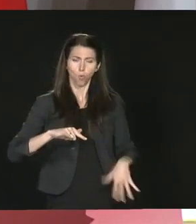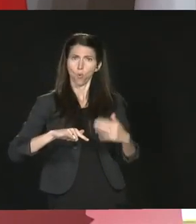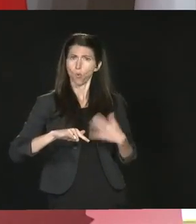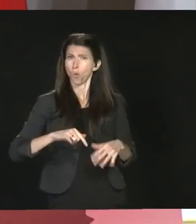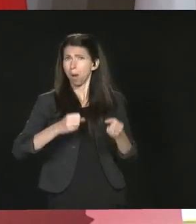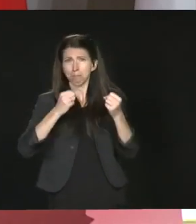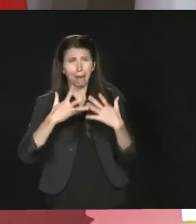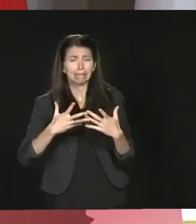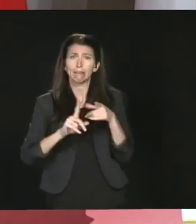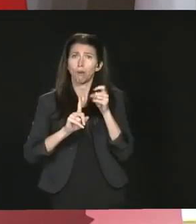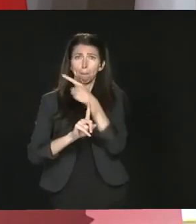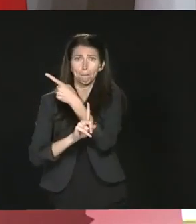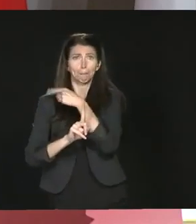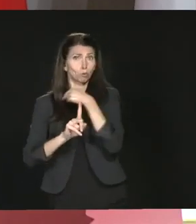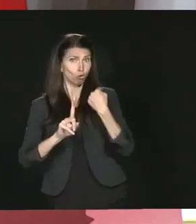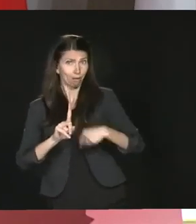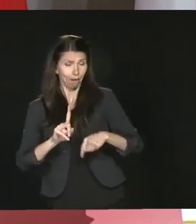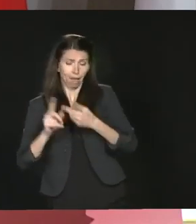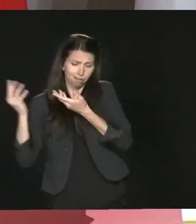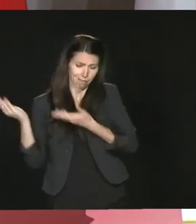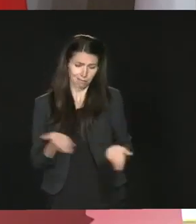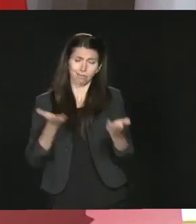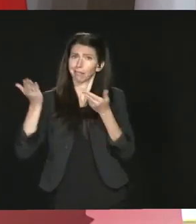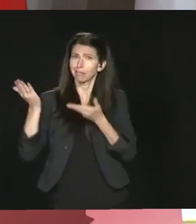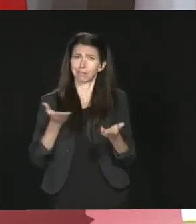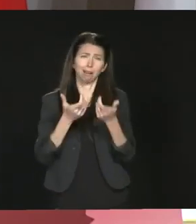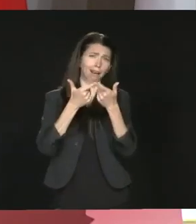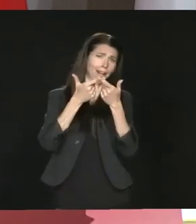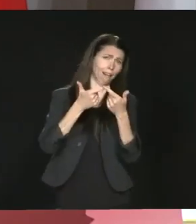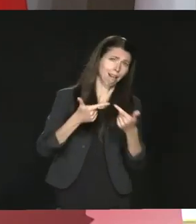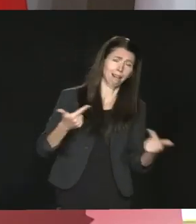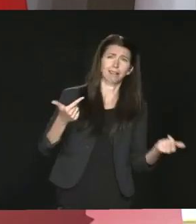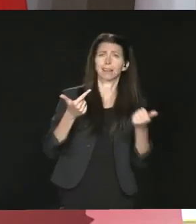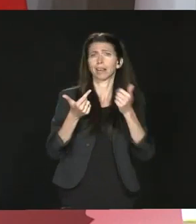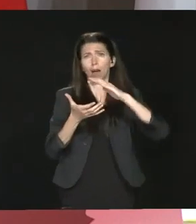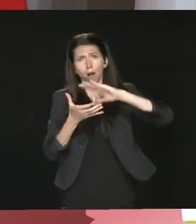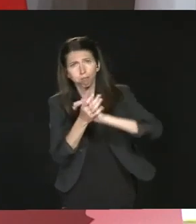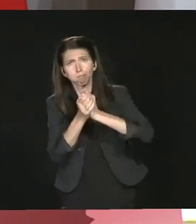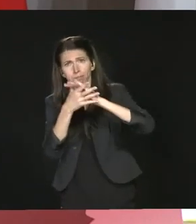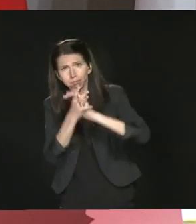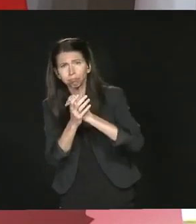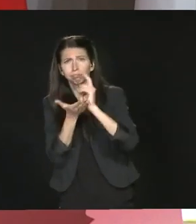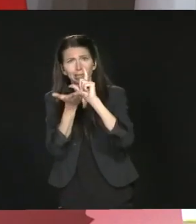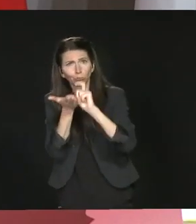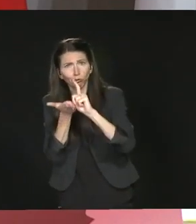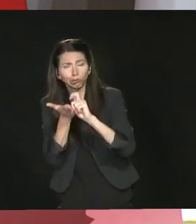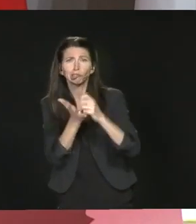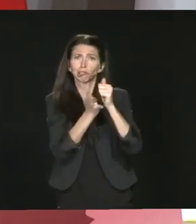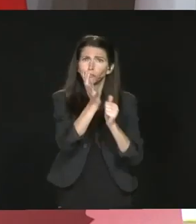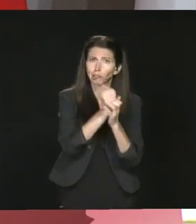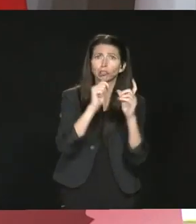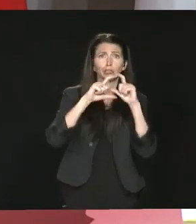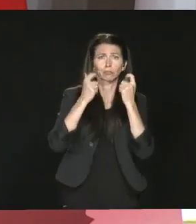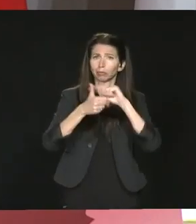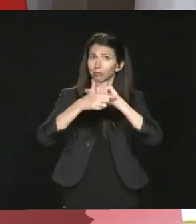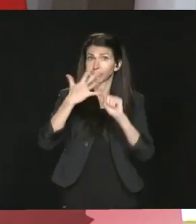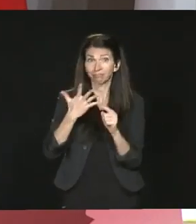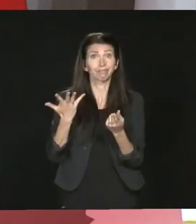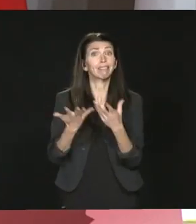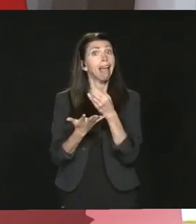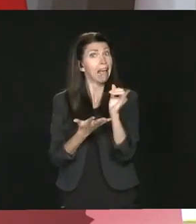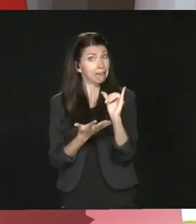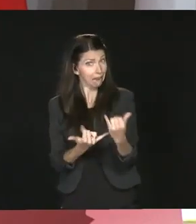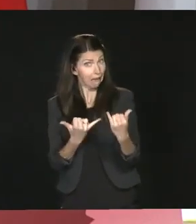a wide variety of PPE. And we are now transporting supplies by sea as well. The first